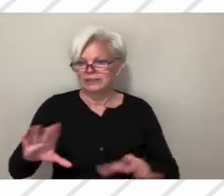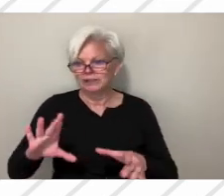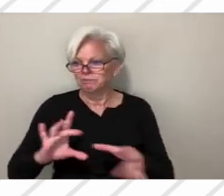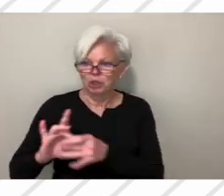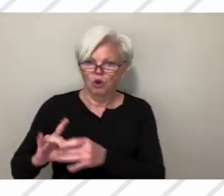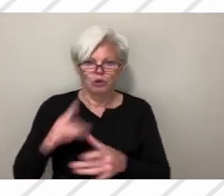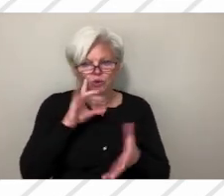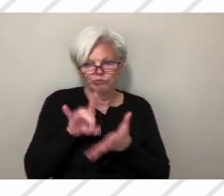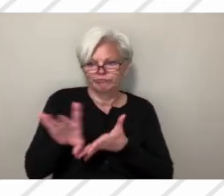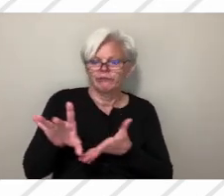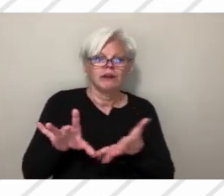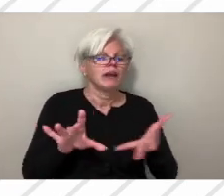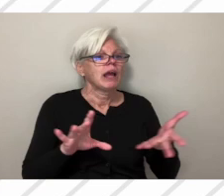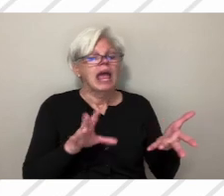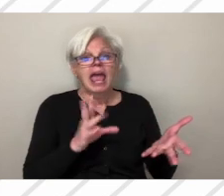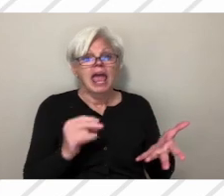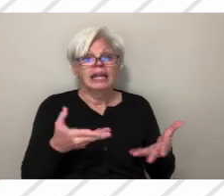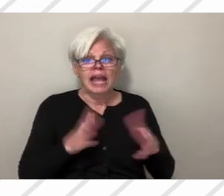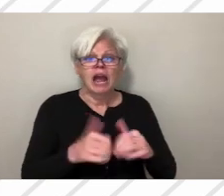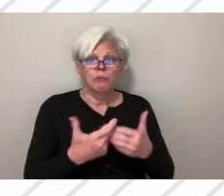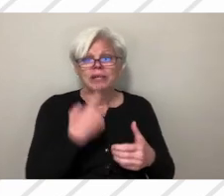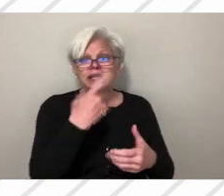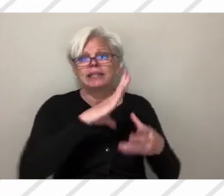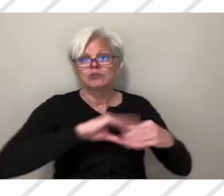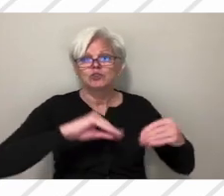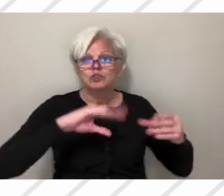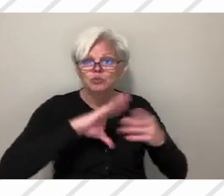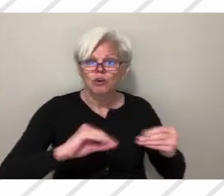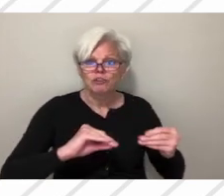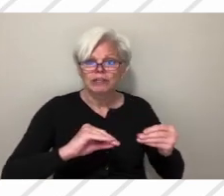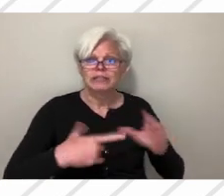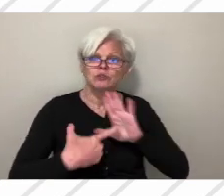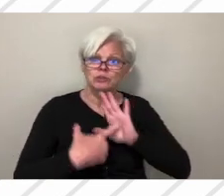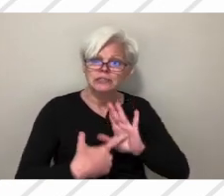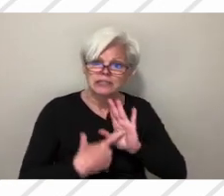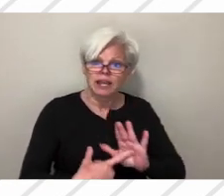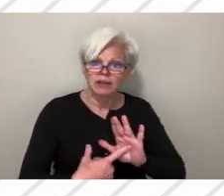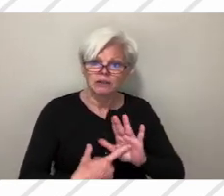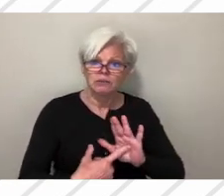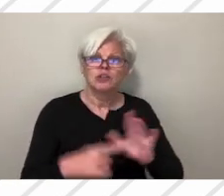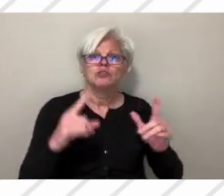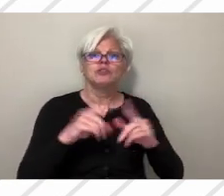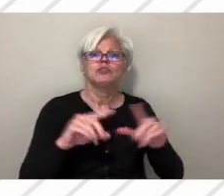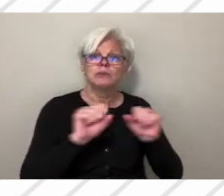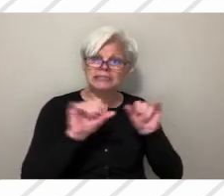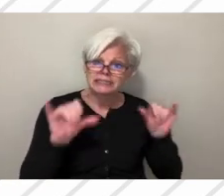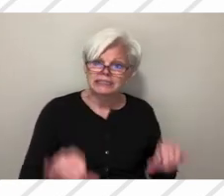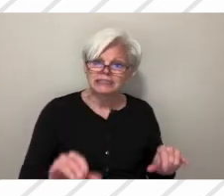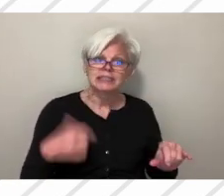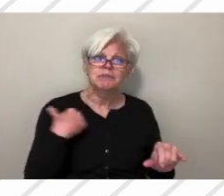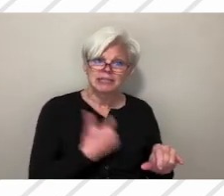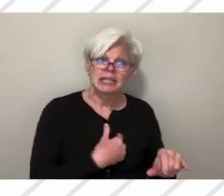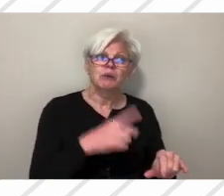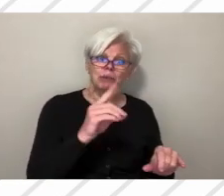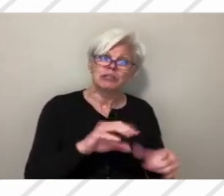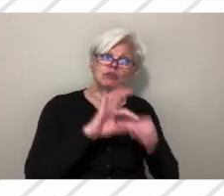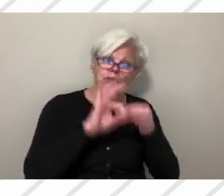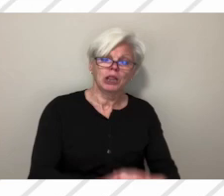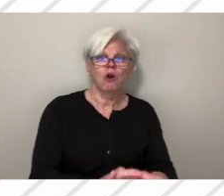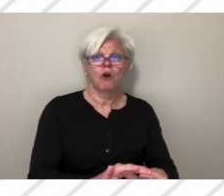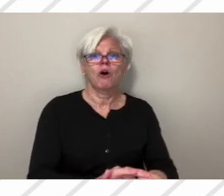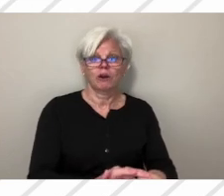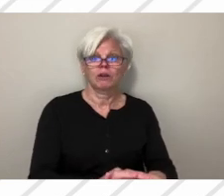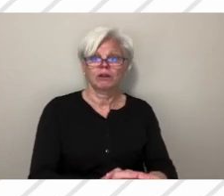places, and the ways in which we can tell stories to demonstrate to these systems that we belong,